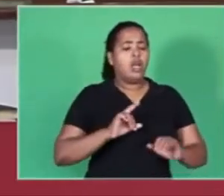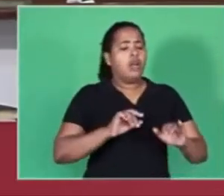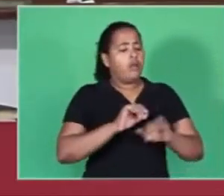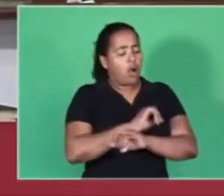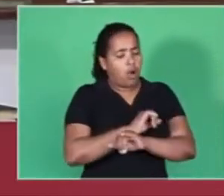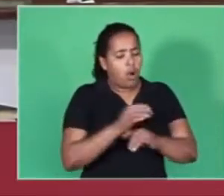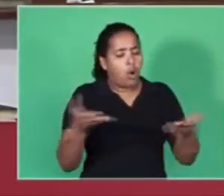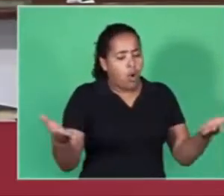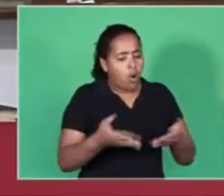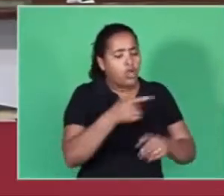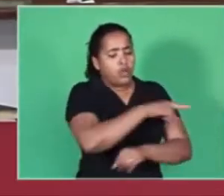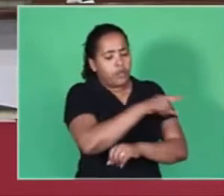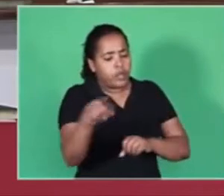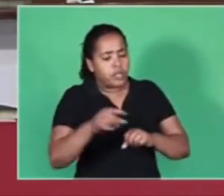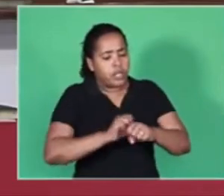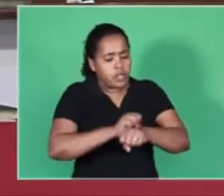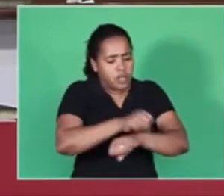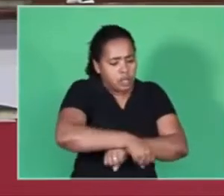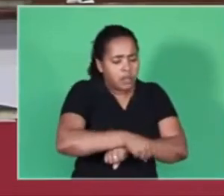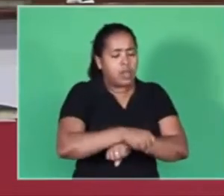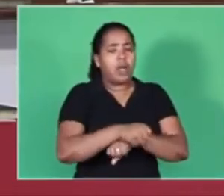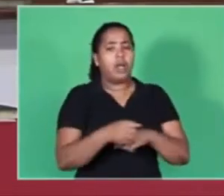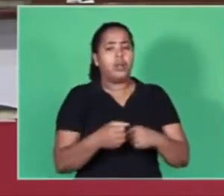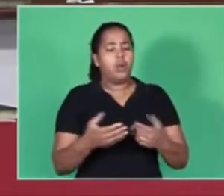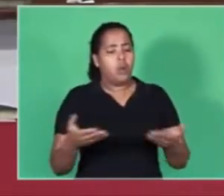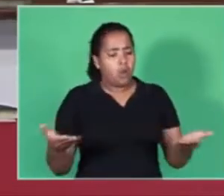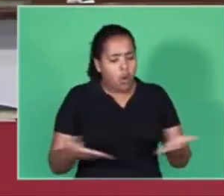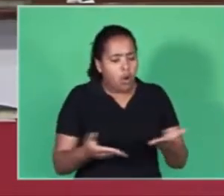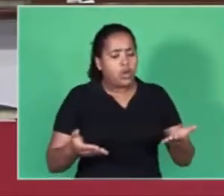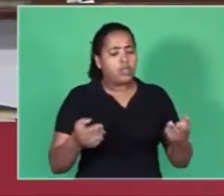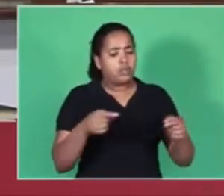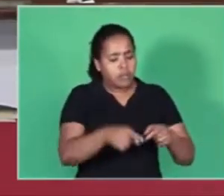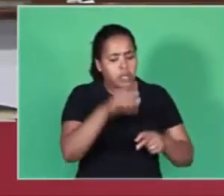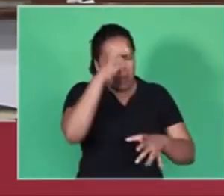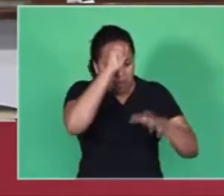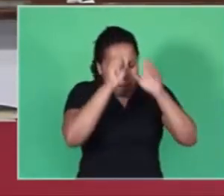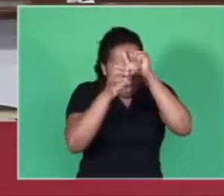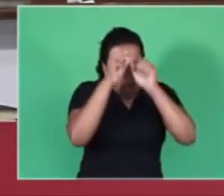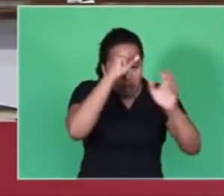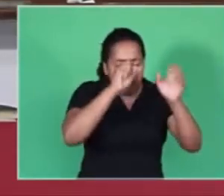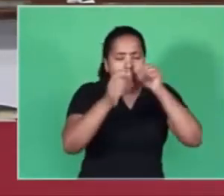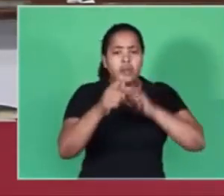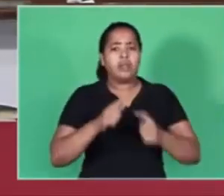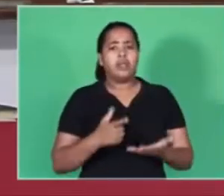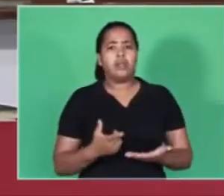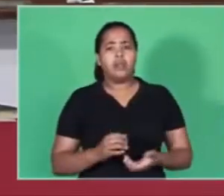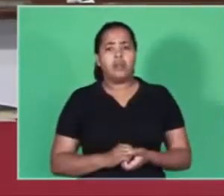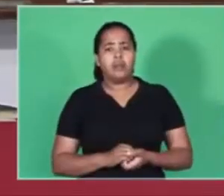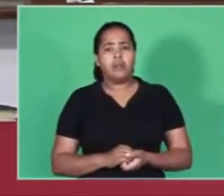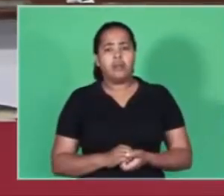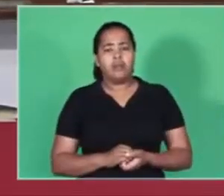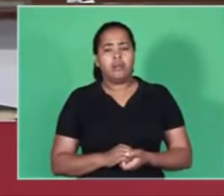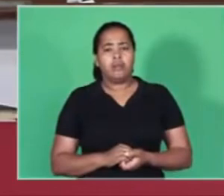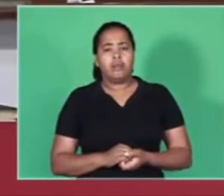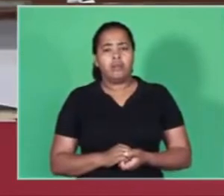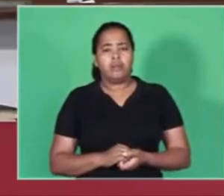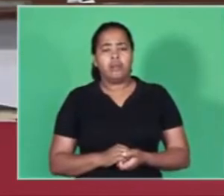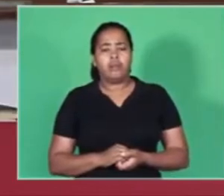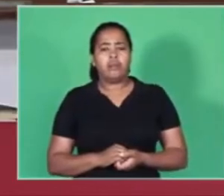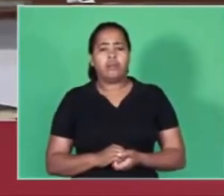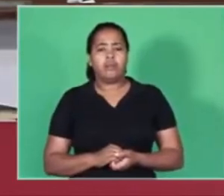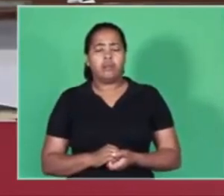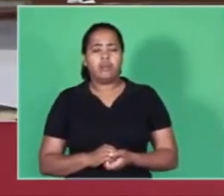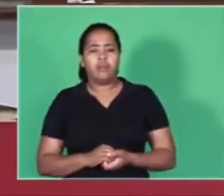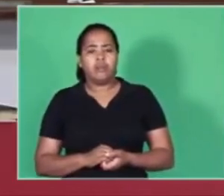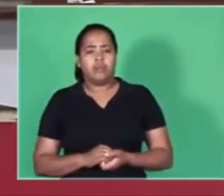have seminars, you have the institute. You can tell these people, tell them to write